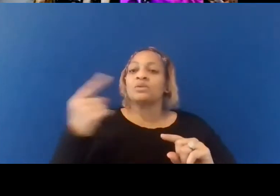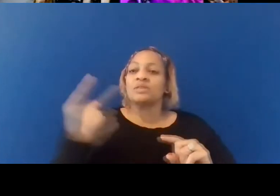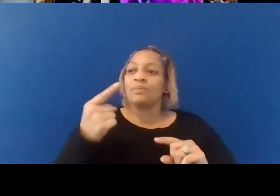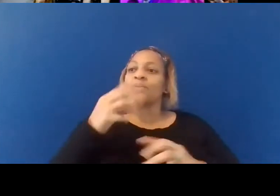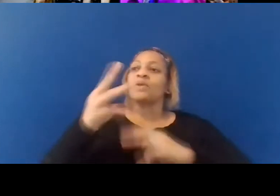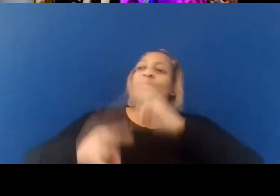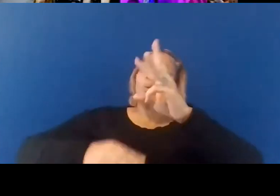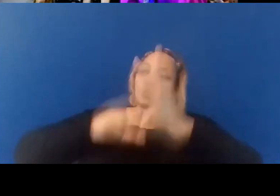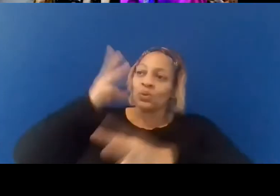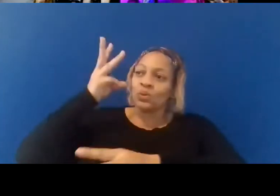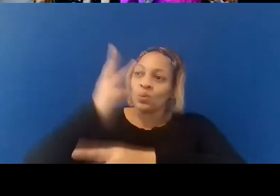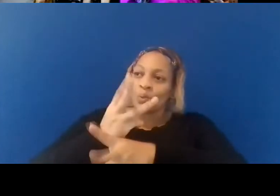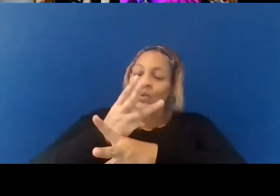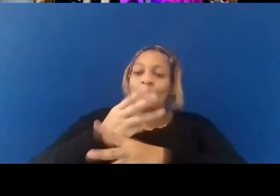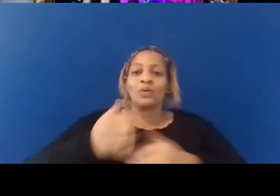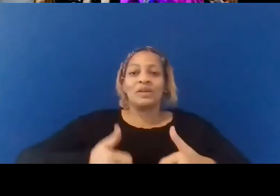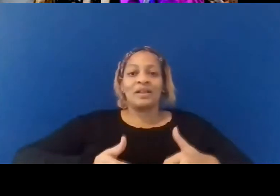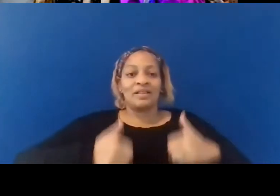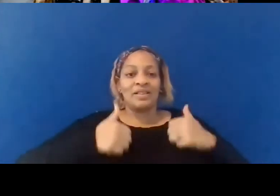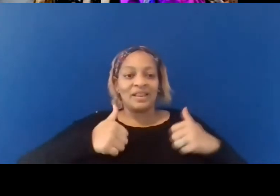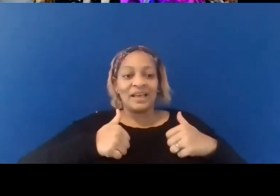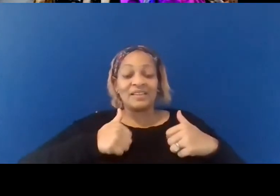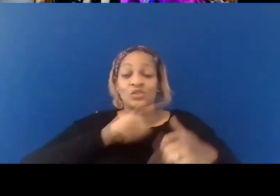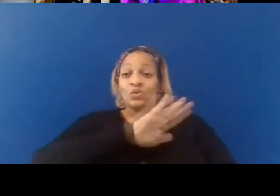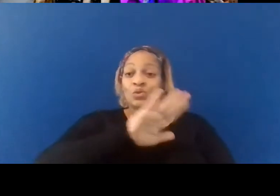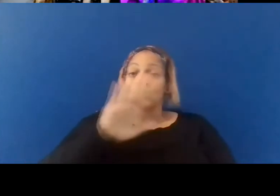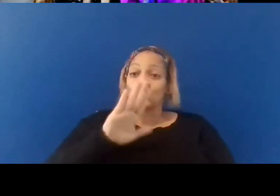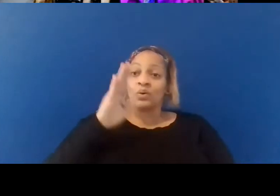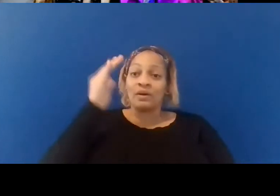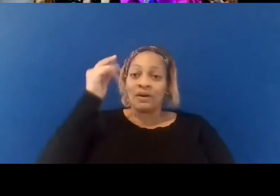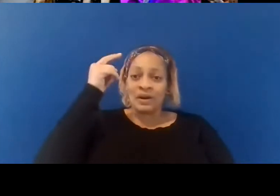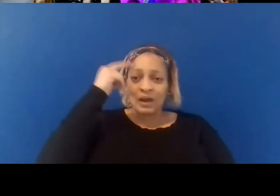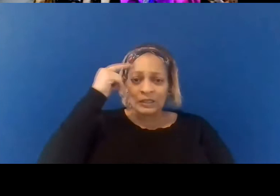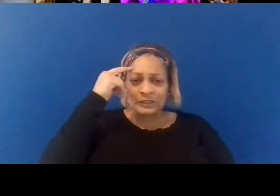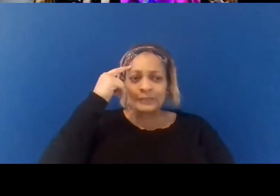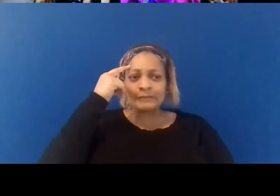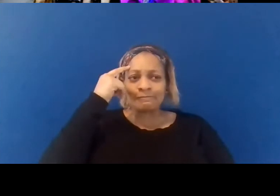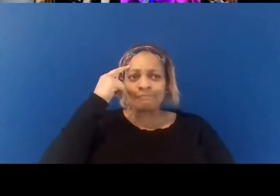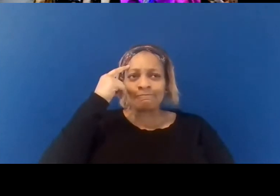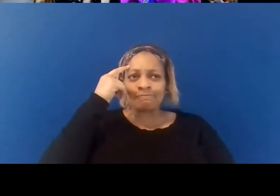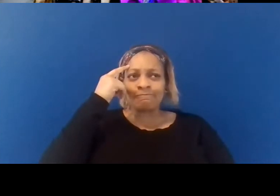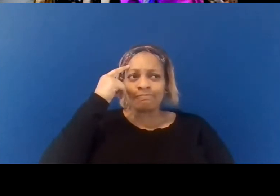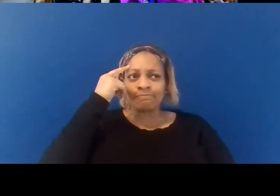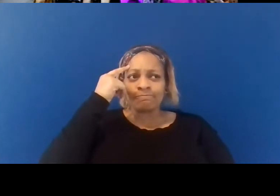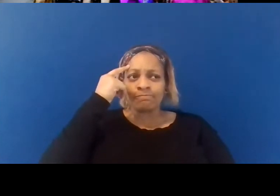your life, in your consciousness, to be grateful for.